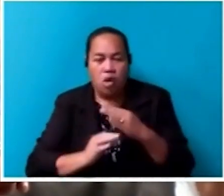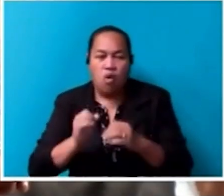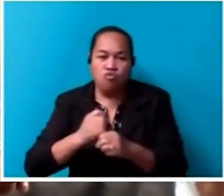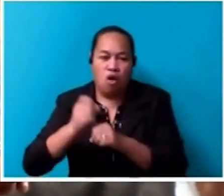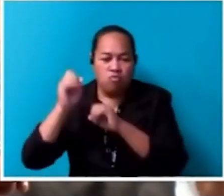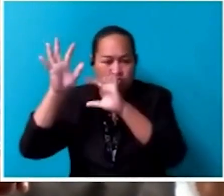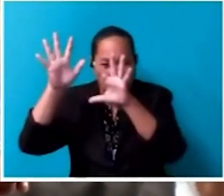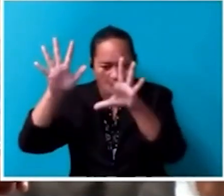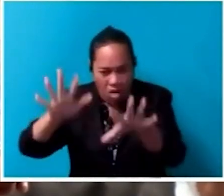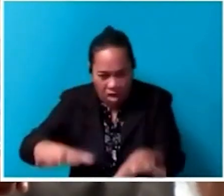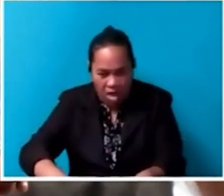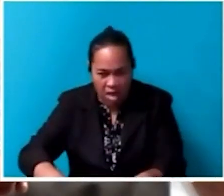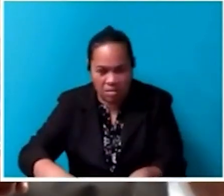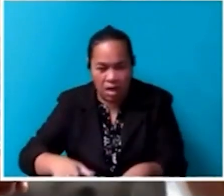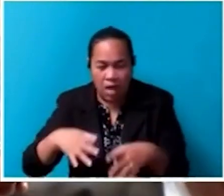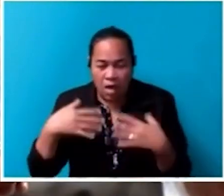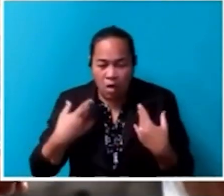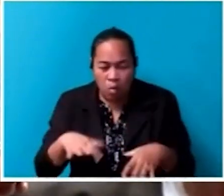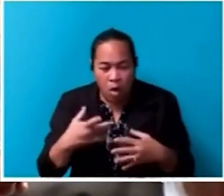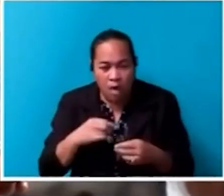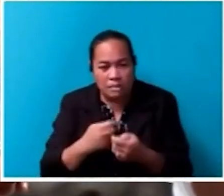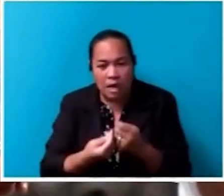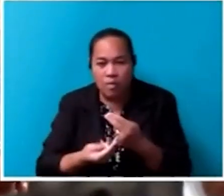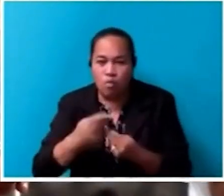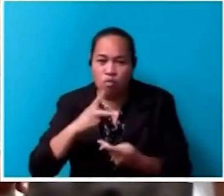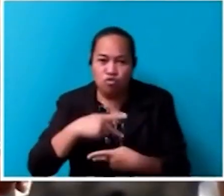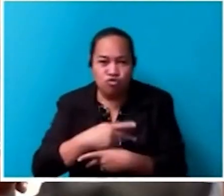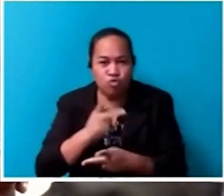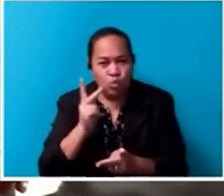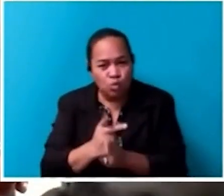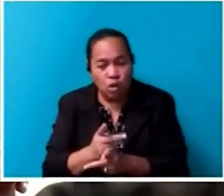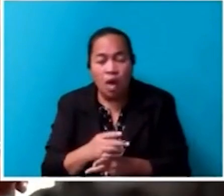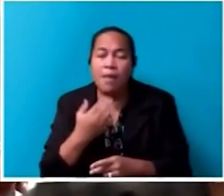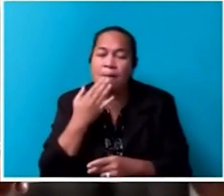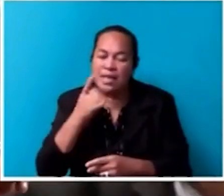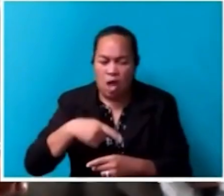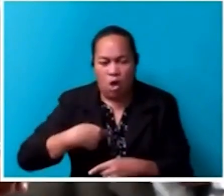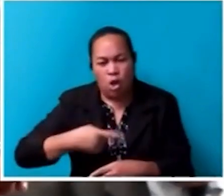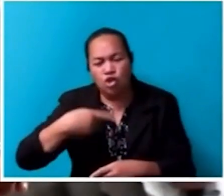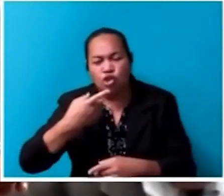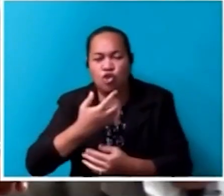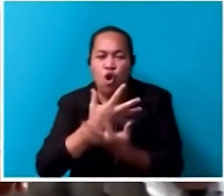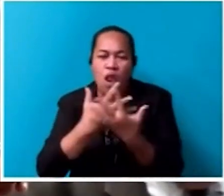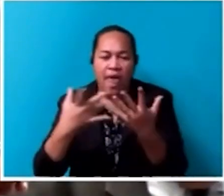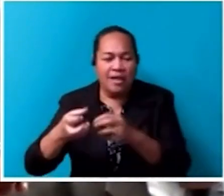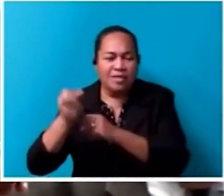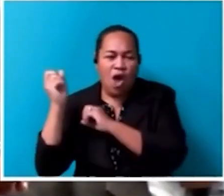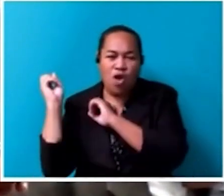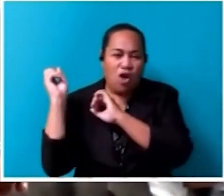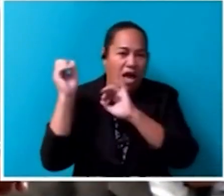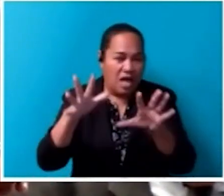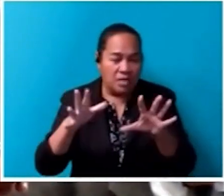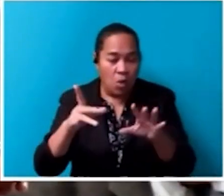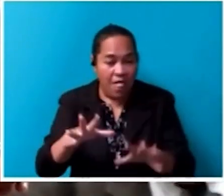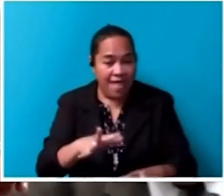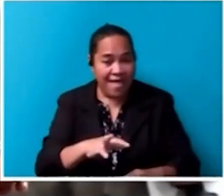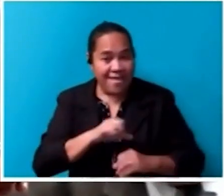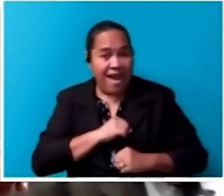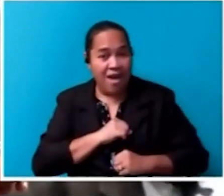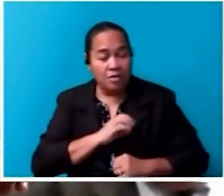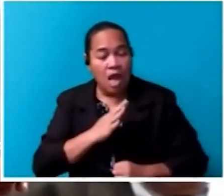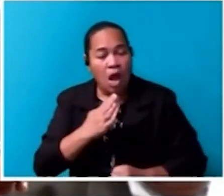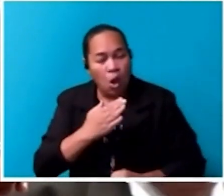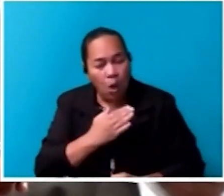with fruitfulness beyond measure. Let us continue casting our net with the courage and compassion. Let